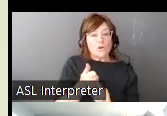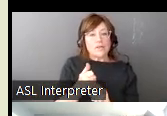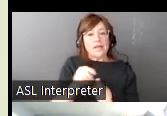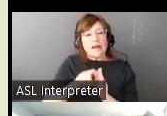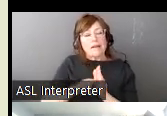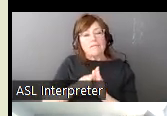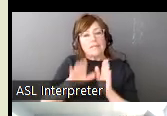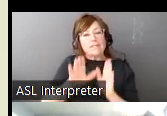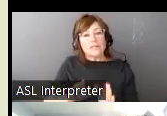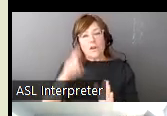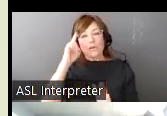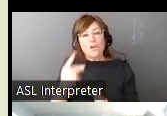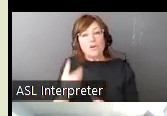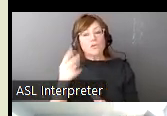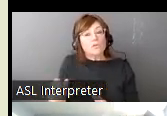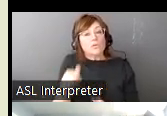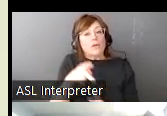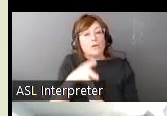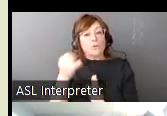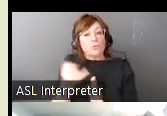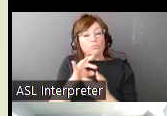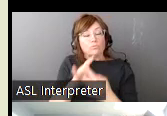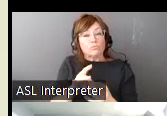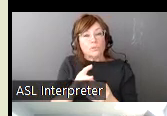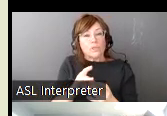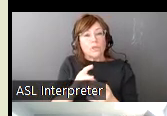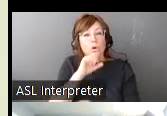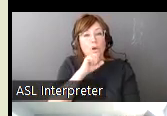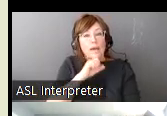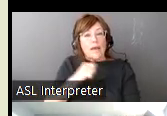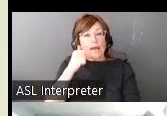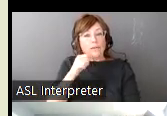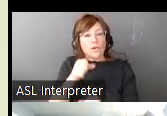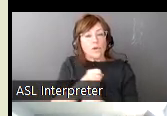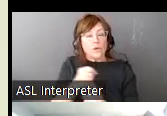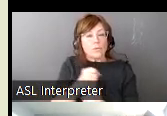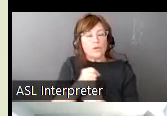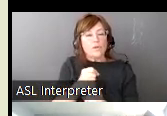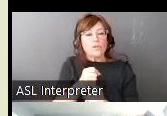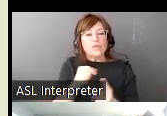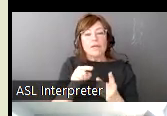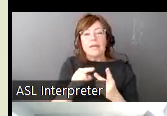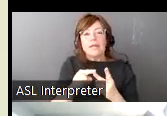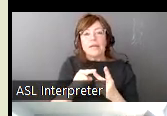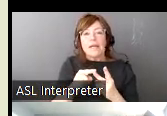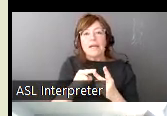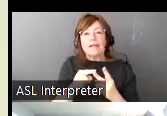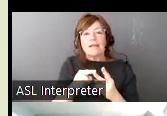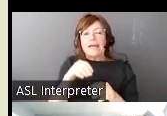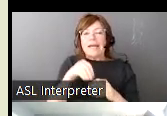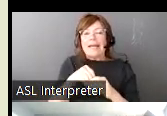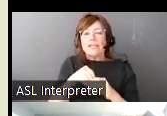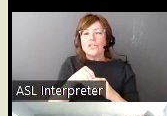other funded projects on elder abuse and on the inequality and intergenerational relationships